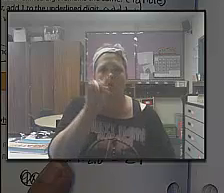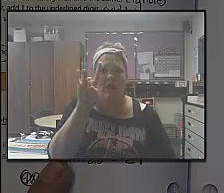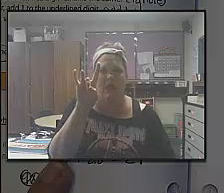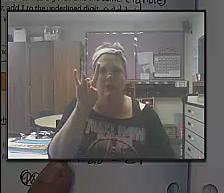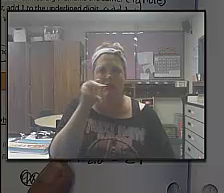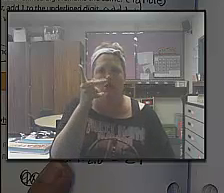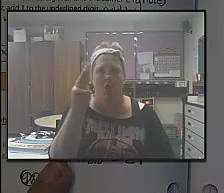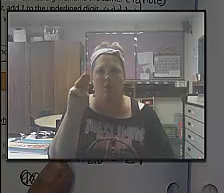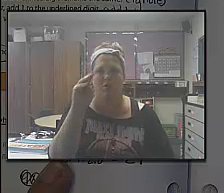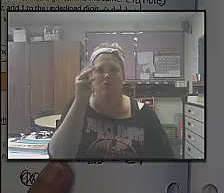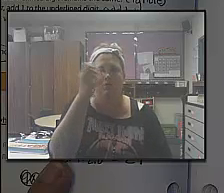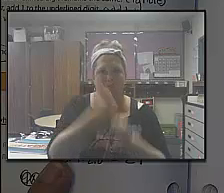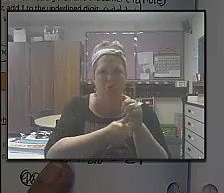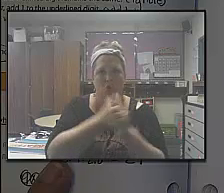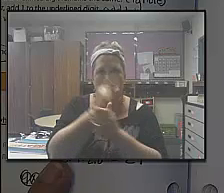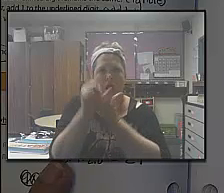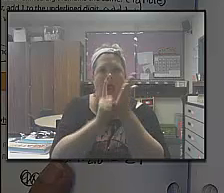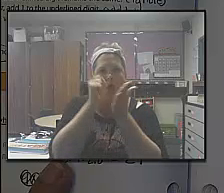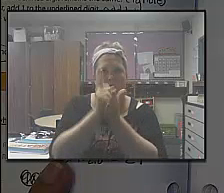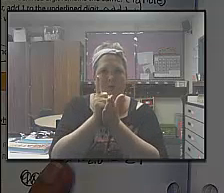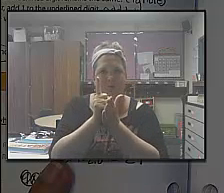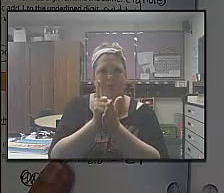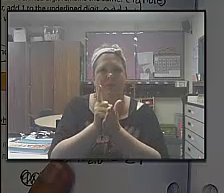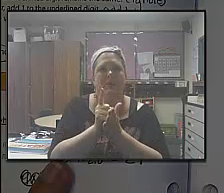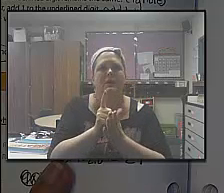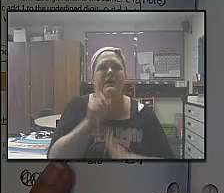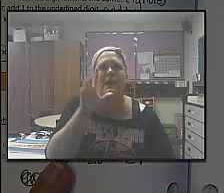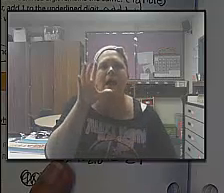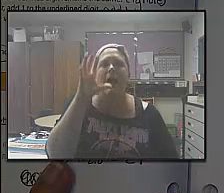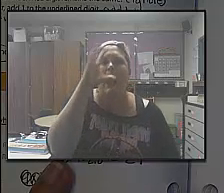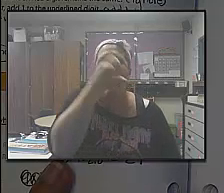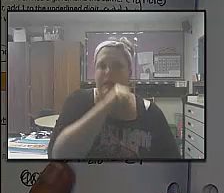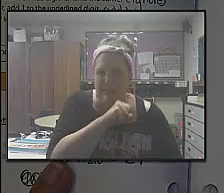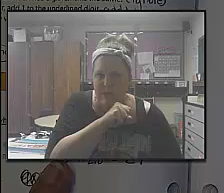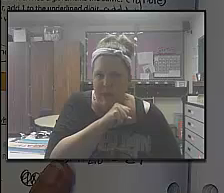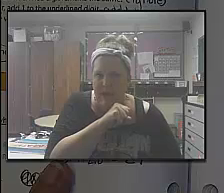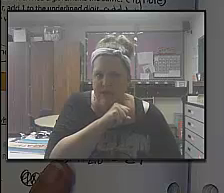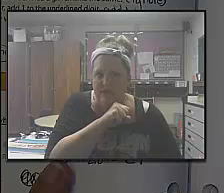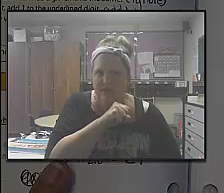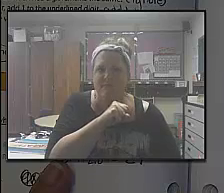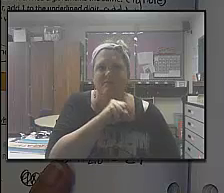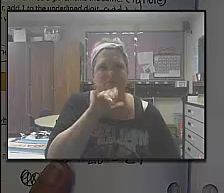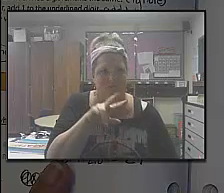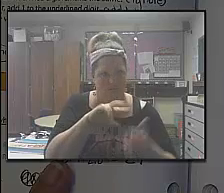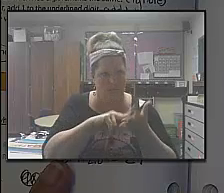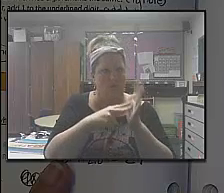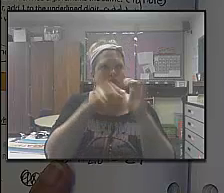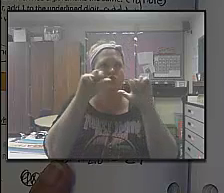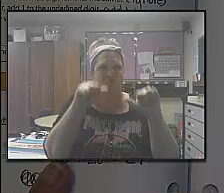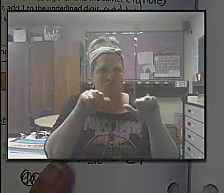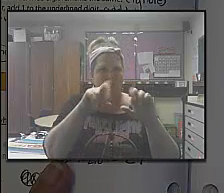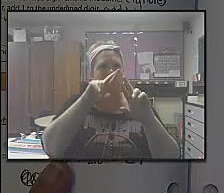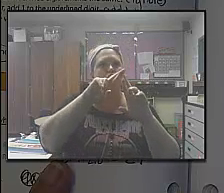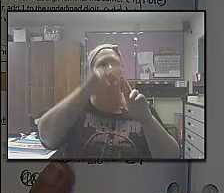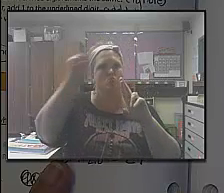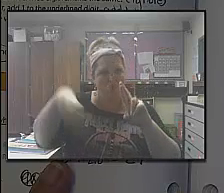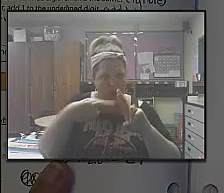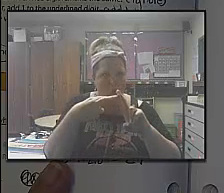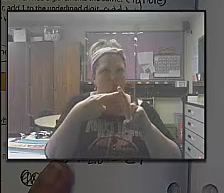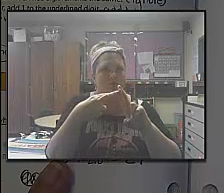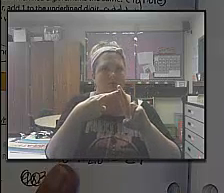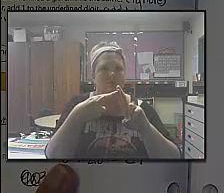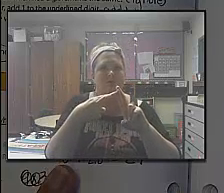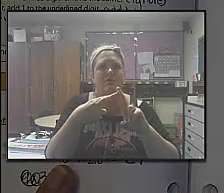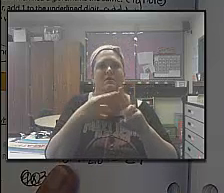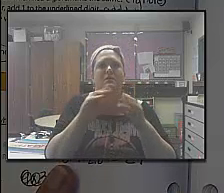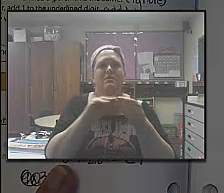6.98 kilometers per Here's my decimal. Estimate 5. Yes, again, I can round. 9, 8.